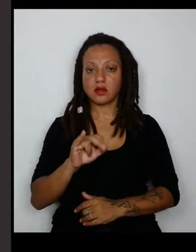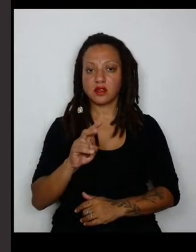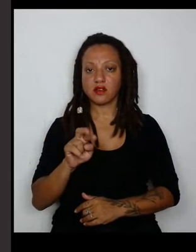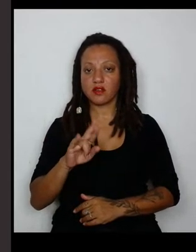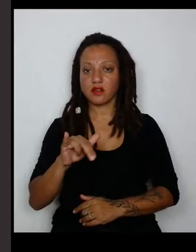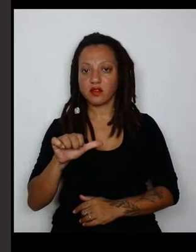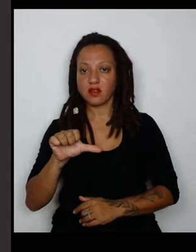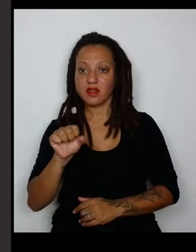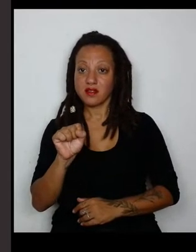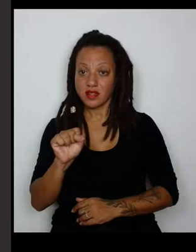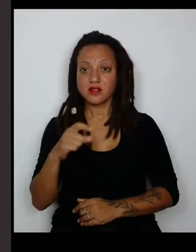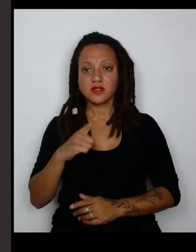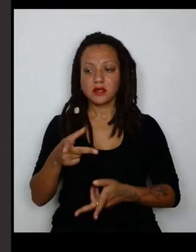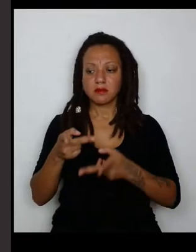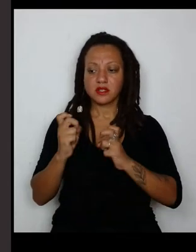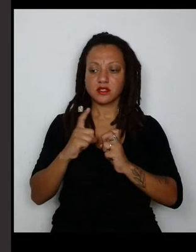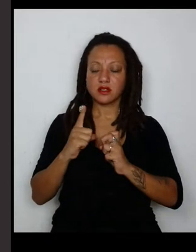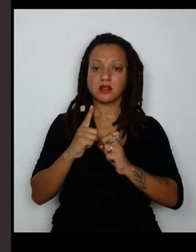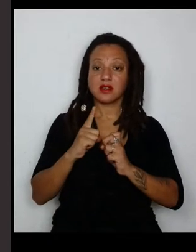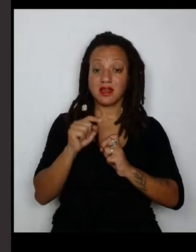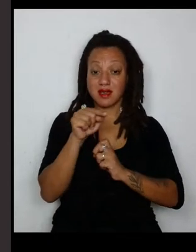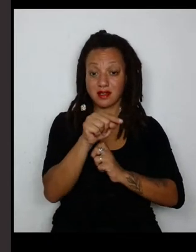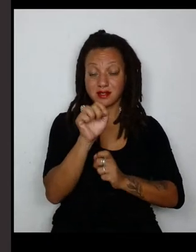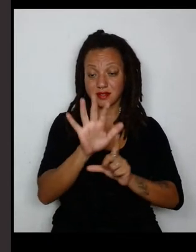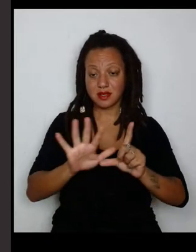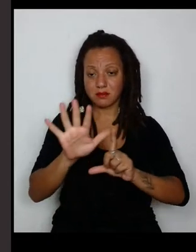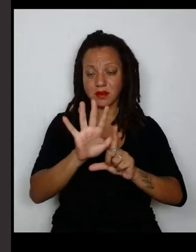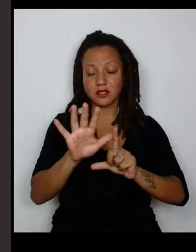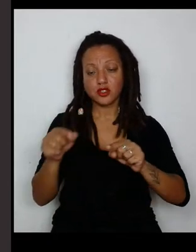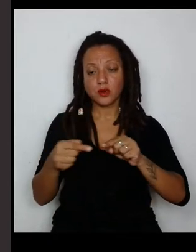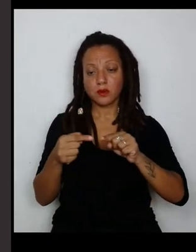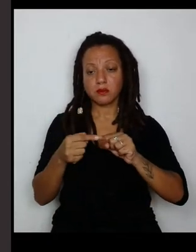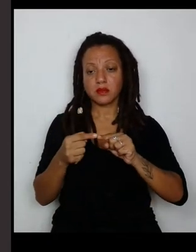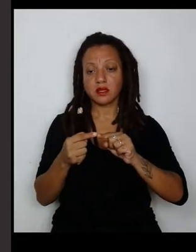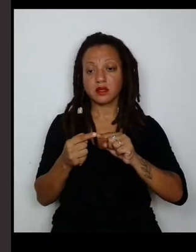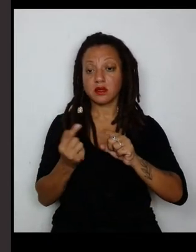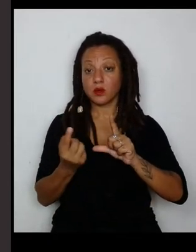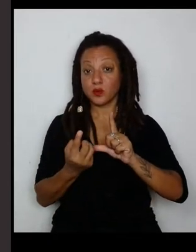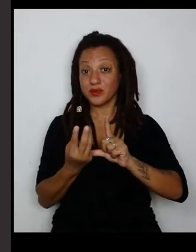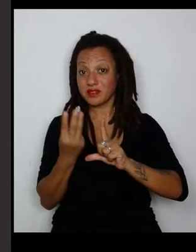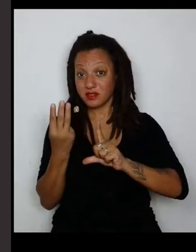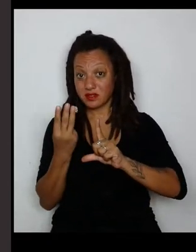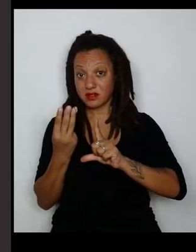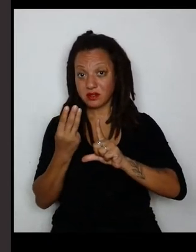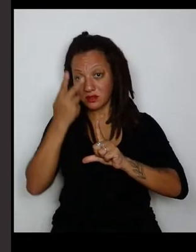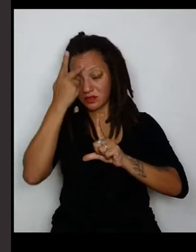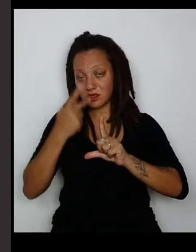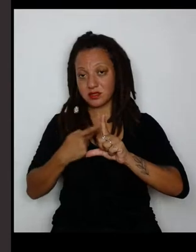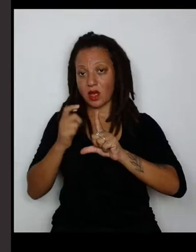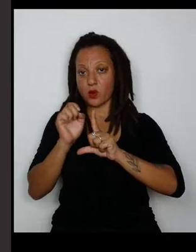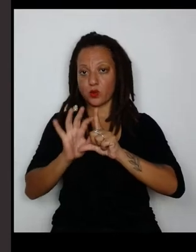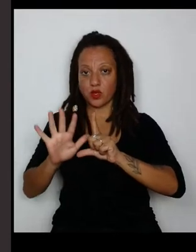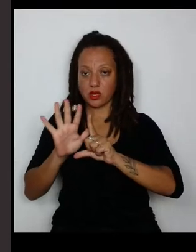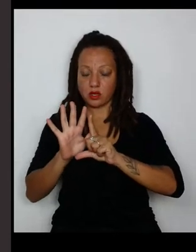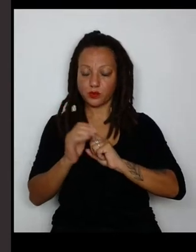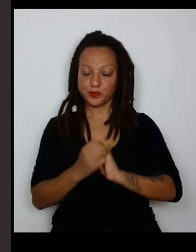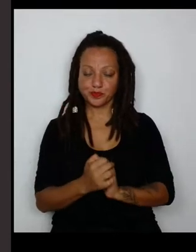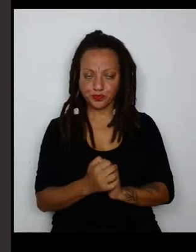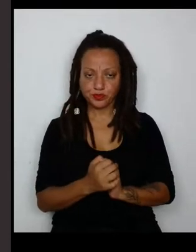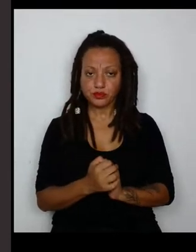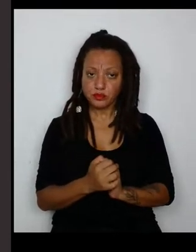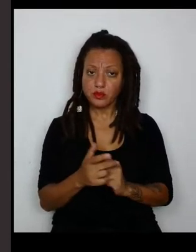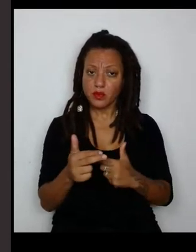i'm sorry um that's a next slide please that's a rare thing in the history of art though there are a few similar examples including a